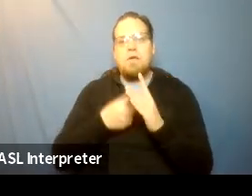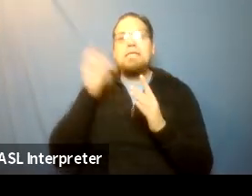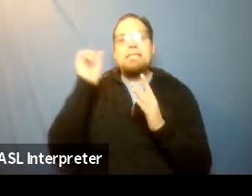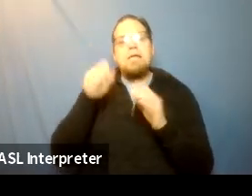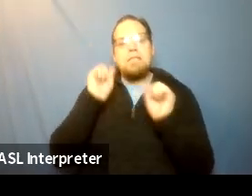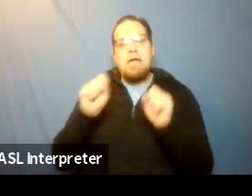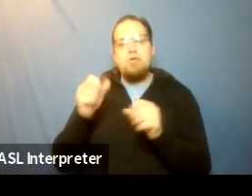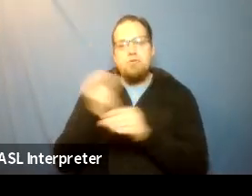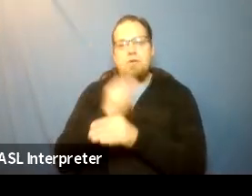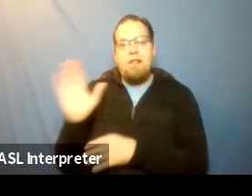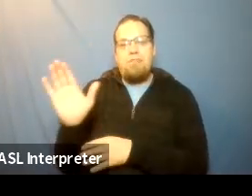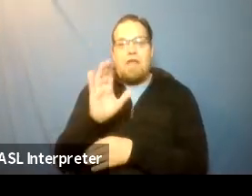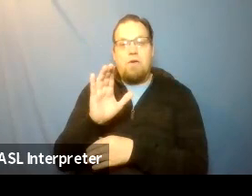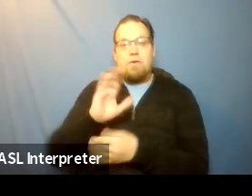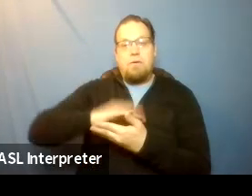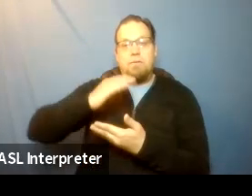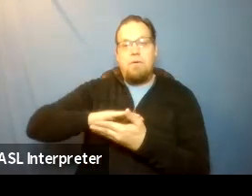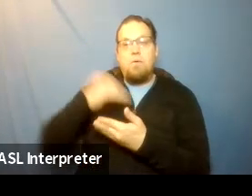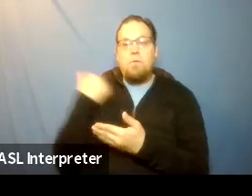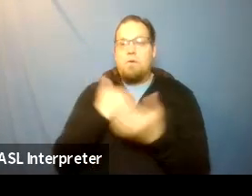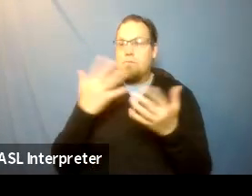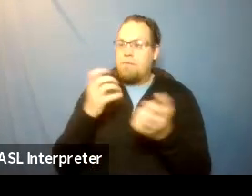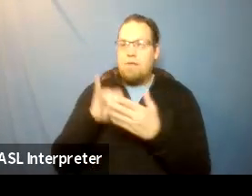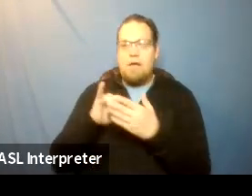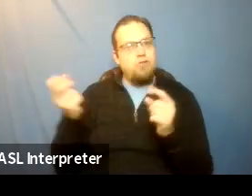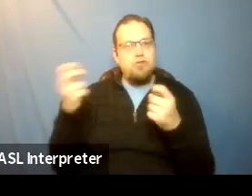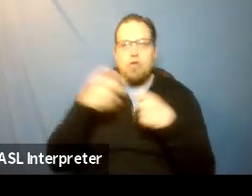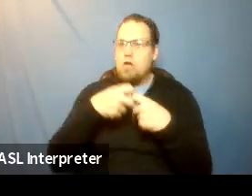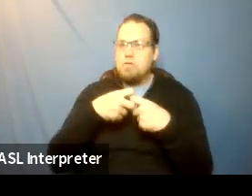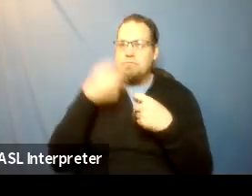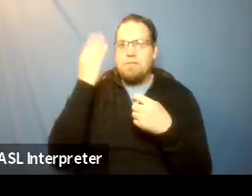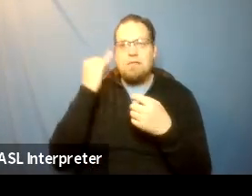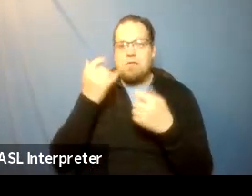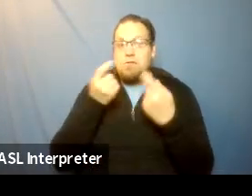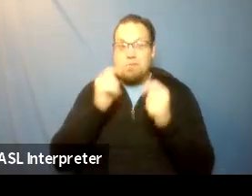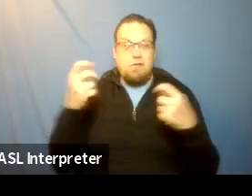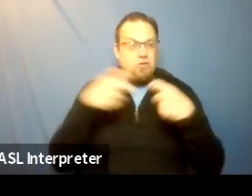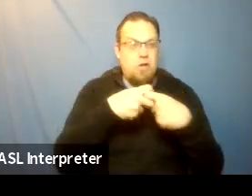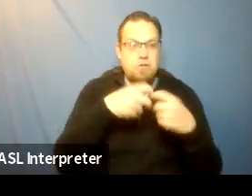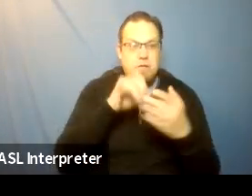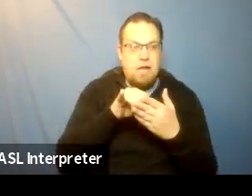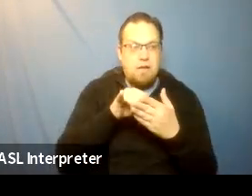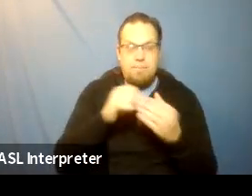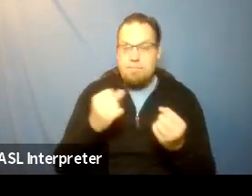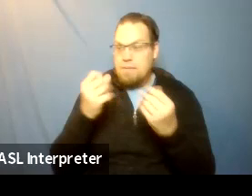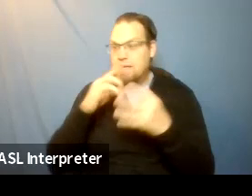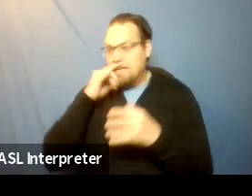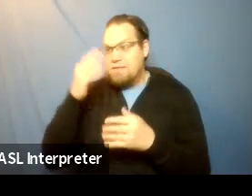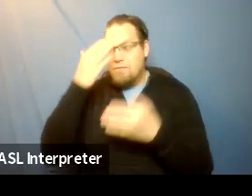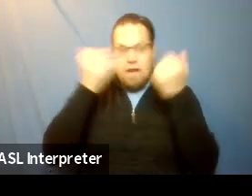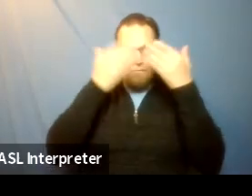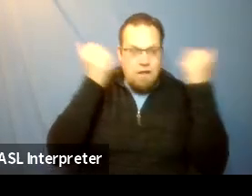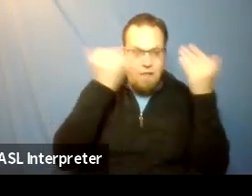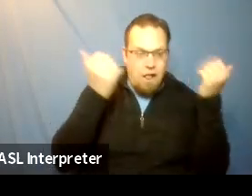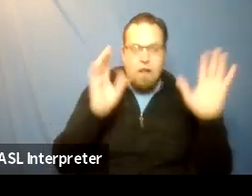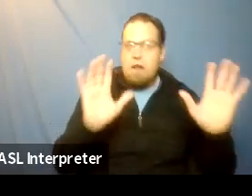their own device. Again, we want it charged just because the logistics of trying to charge that if multiple kids forget to charge theirs. So yes, you can use